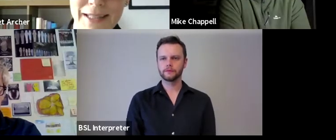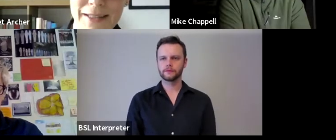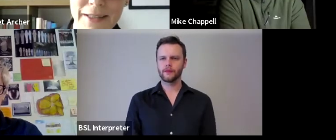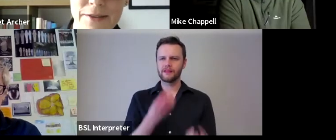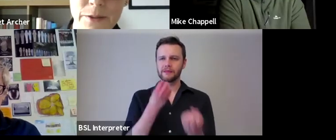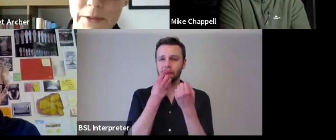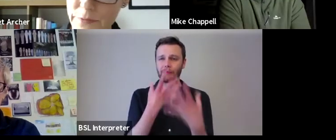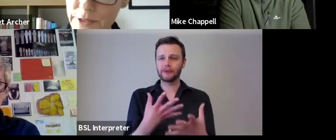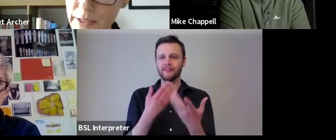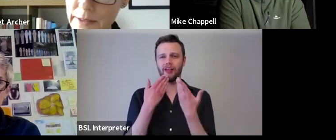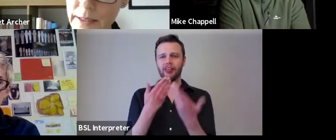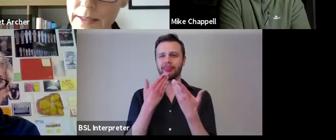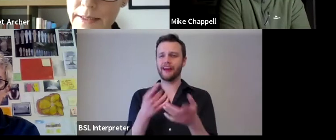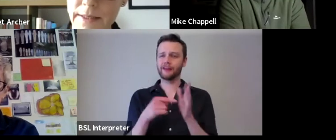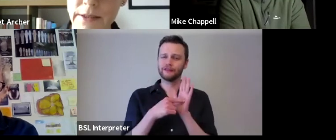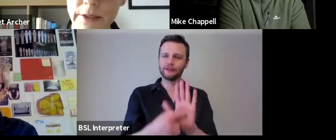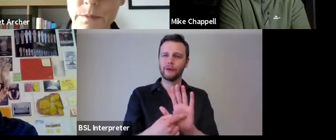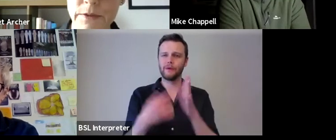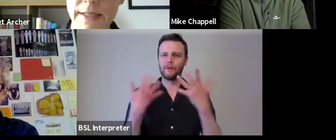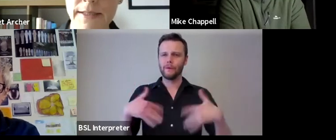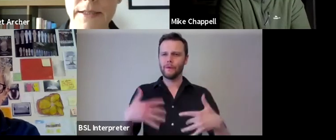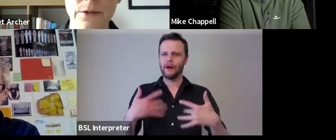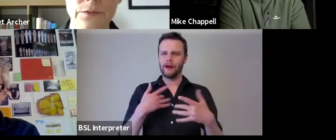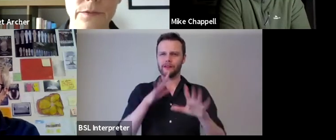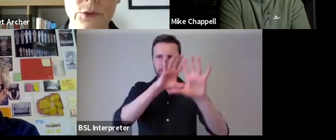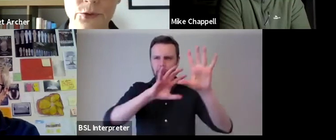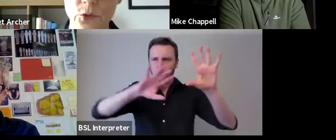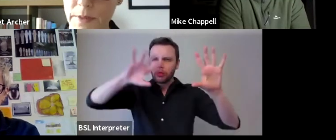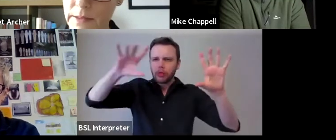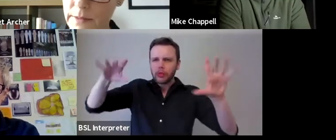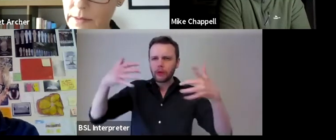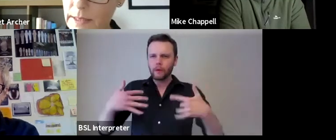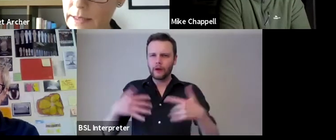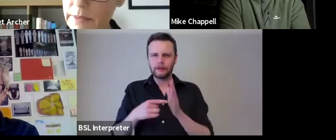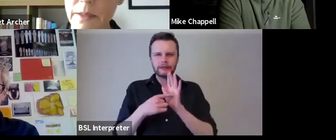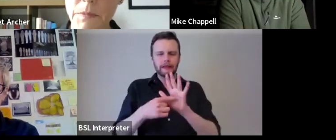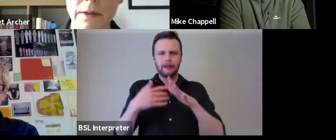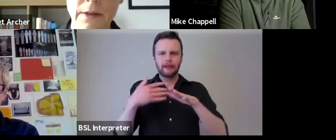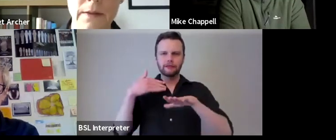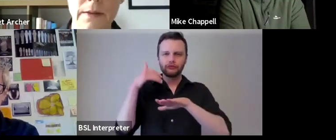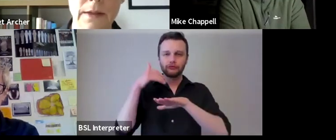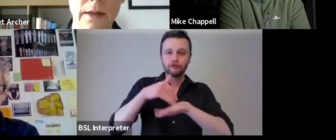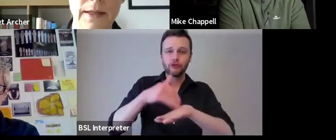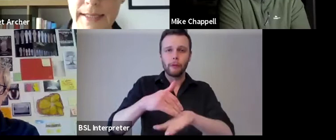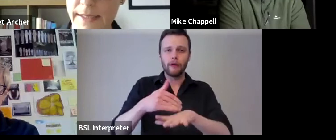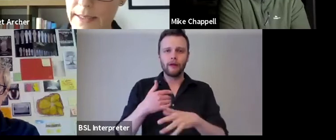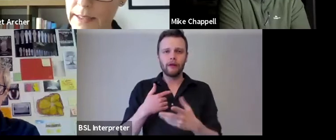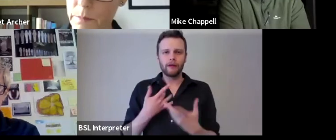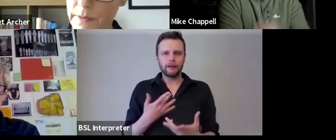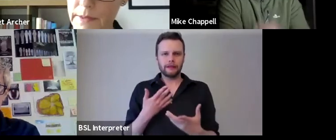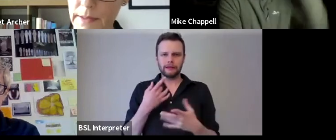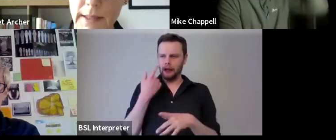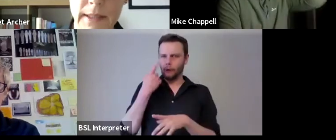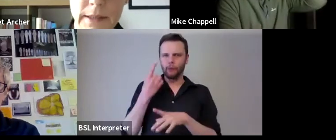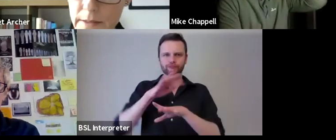Beautiful, sir. Thank you so much for sharing that. There's an incredible sense of trauma leaving a mark on